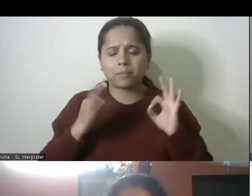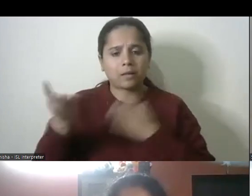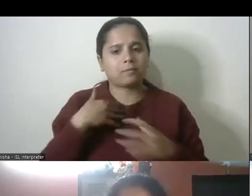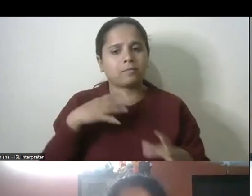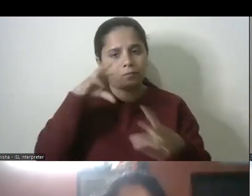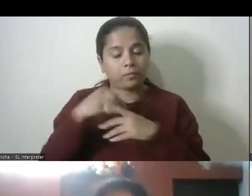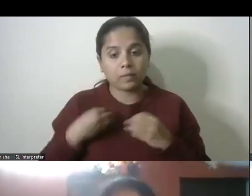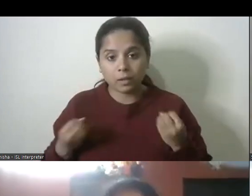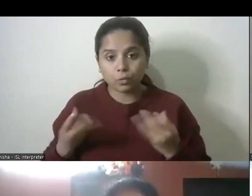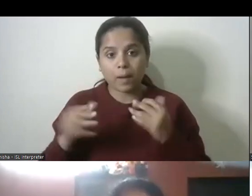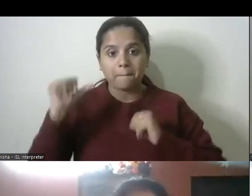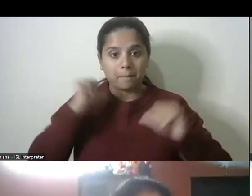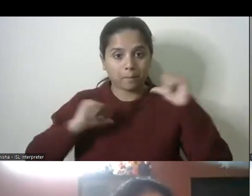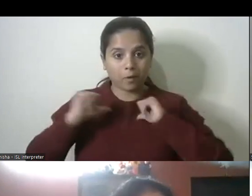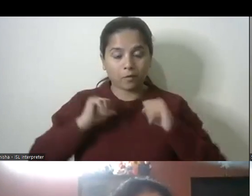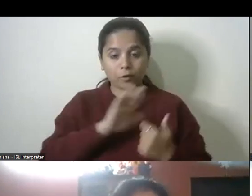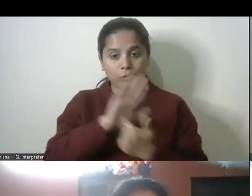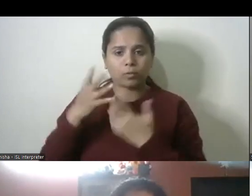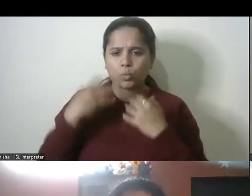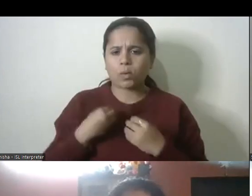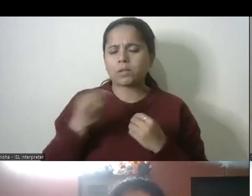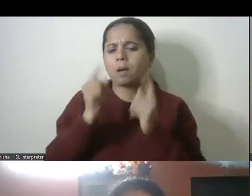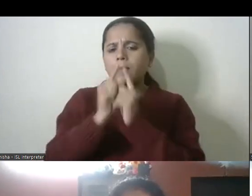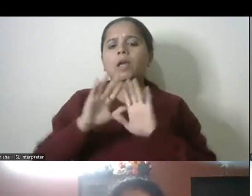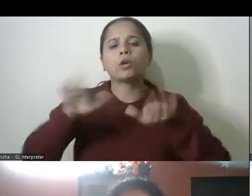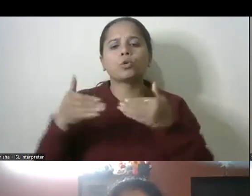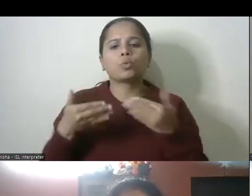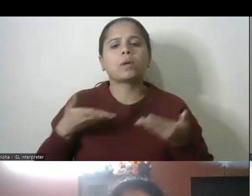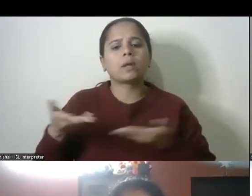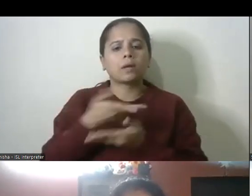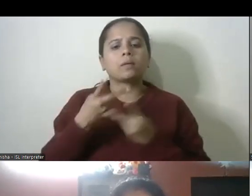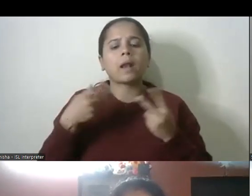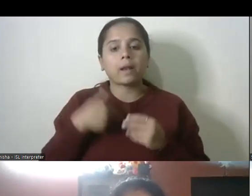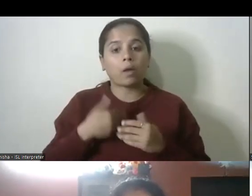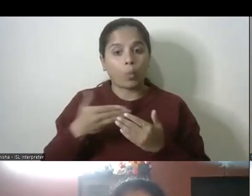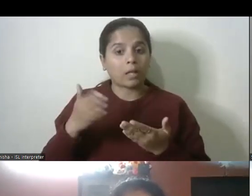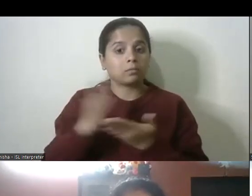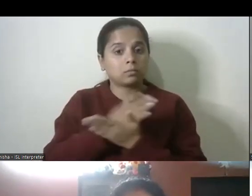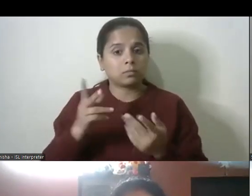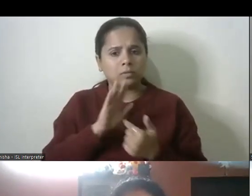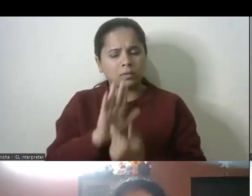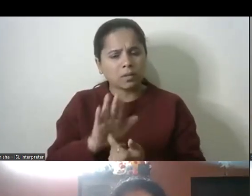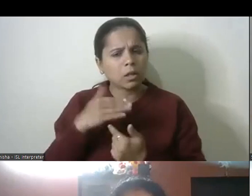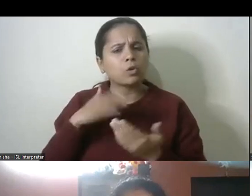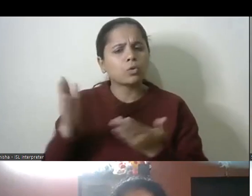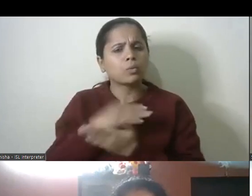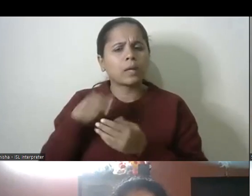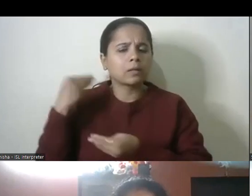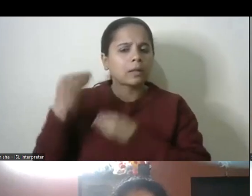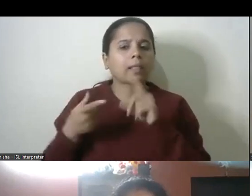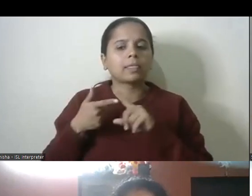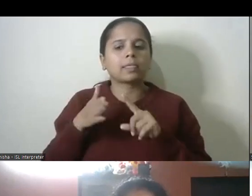Before starting the performance, I would like to give a brief introduction about the Gana music form. Gana is a genre of Tamil